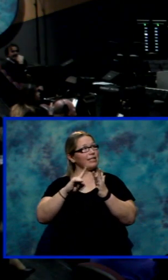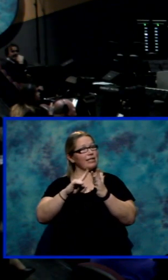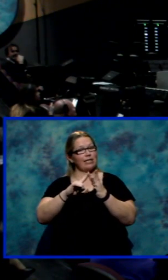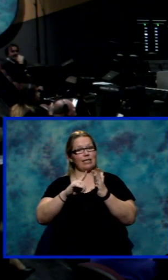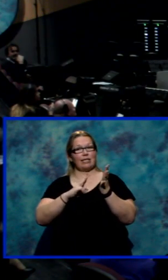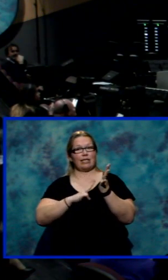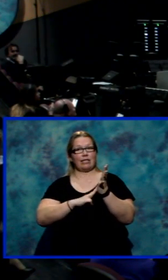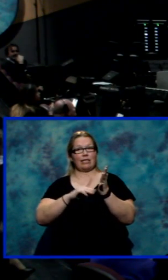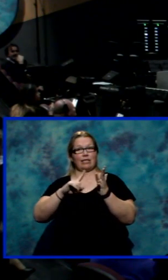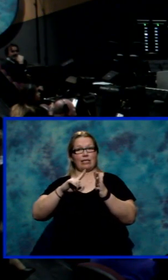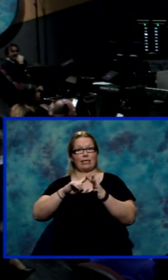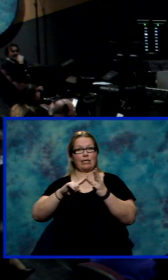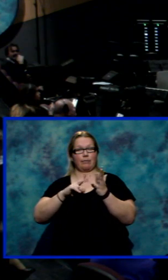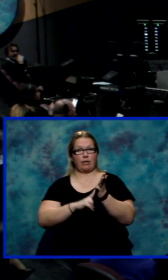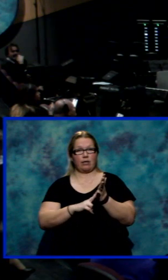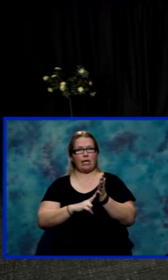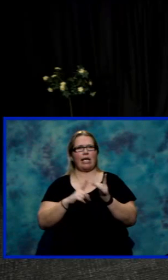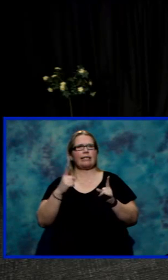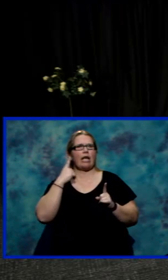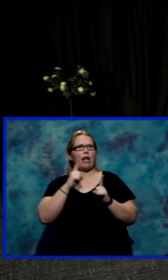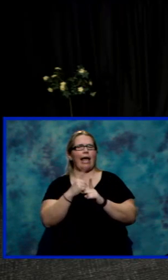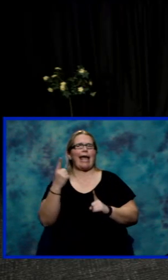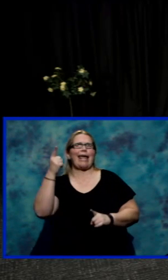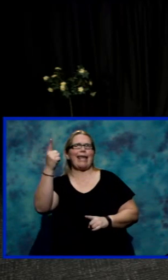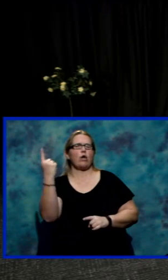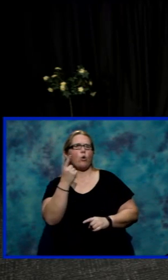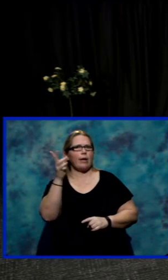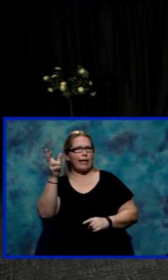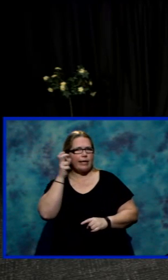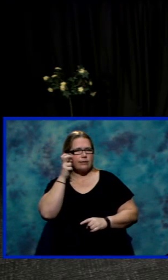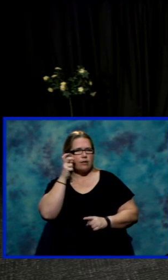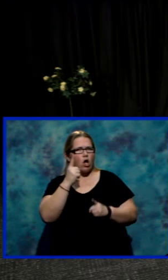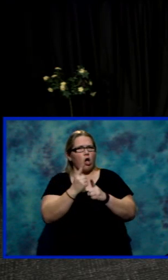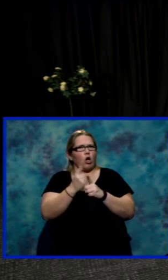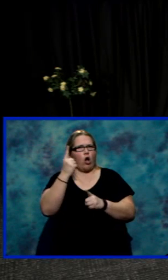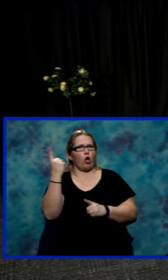sounds like he who hears, God who